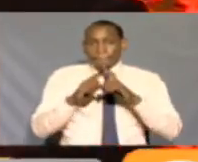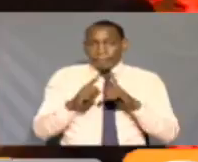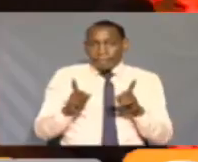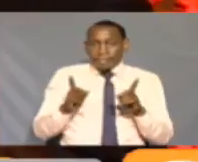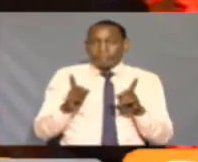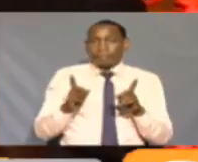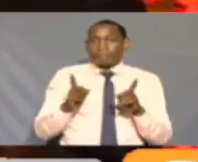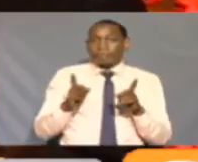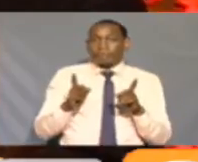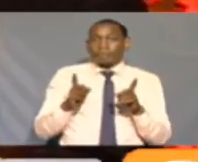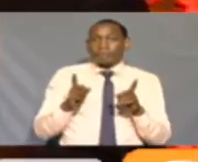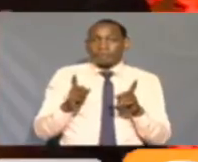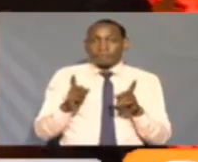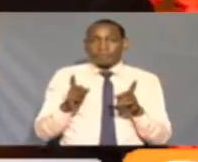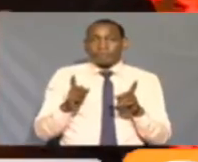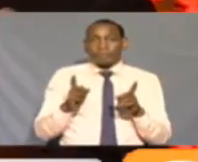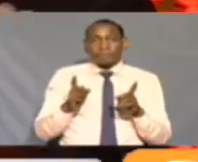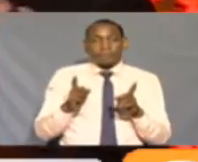where it ends, my brother.